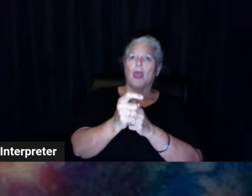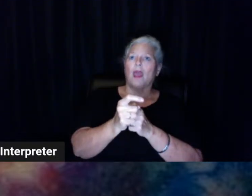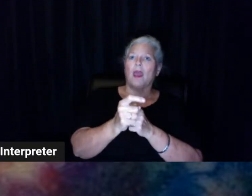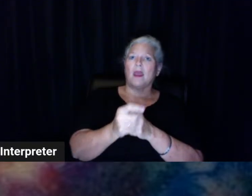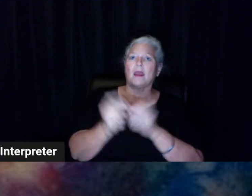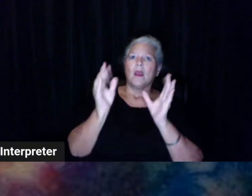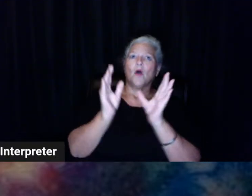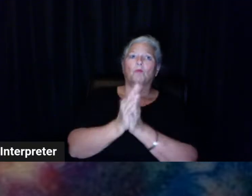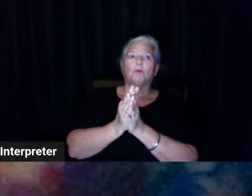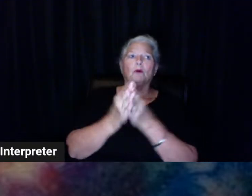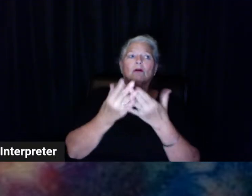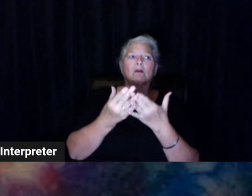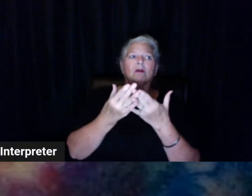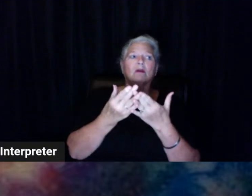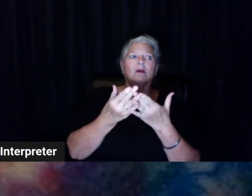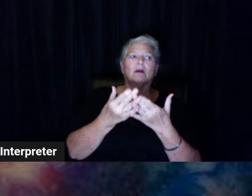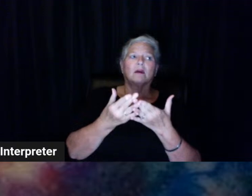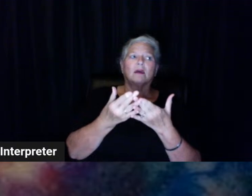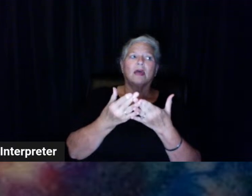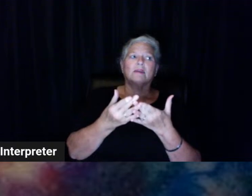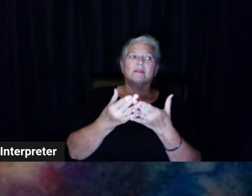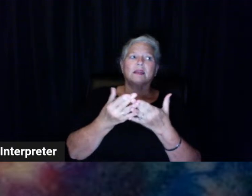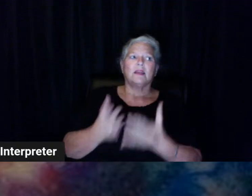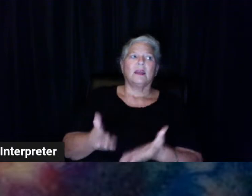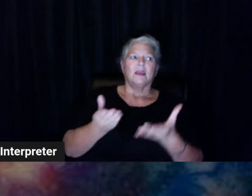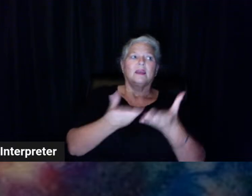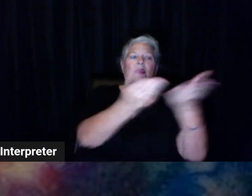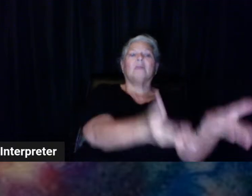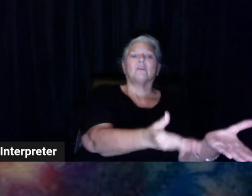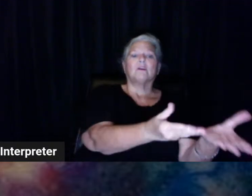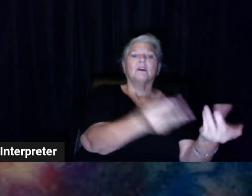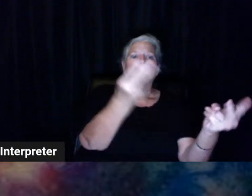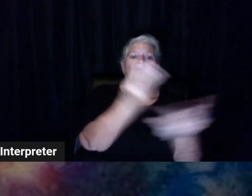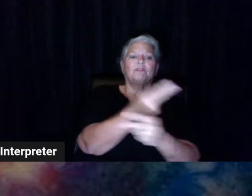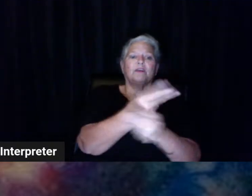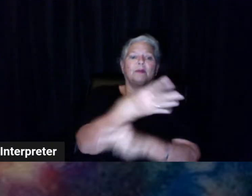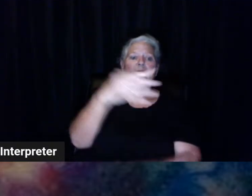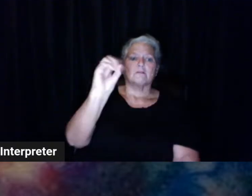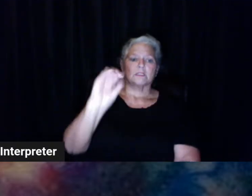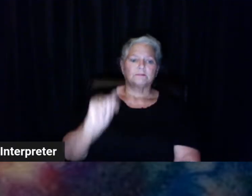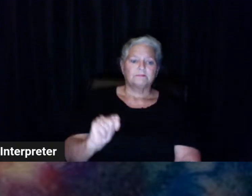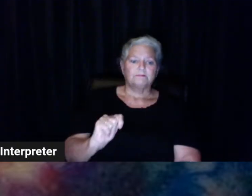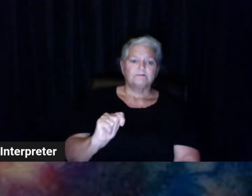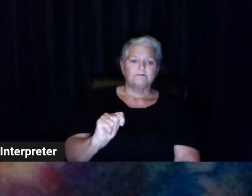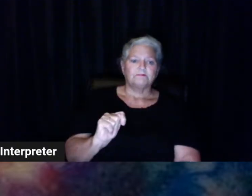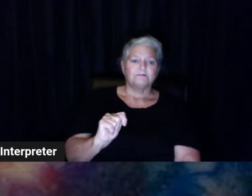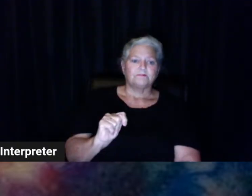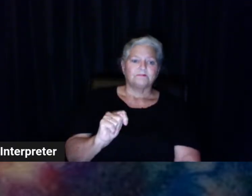you a book and said, here, figure it out.